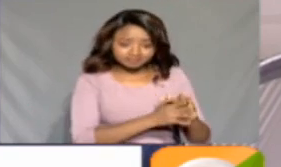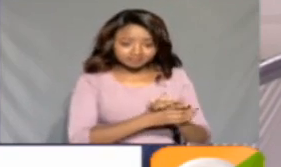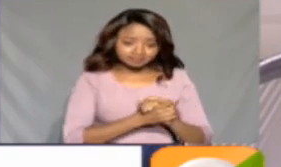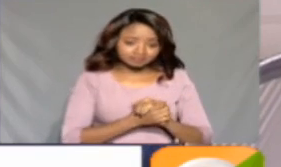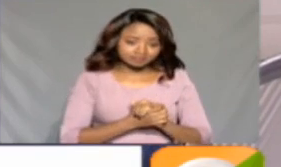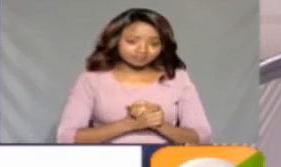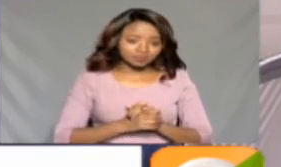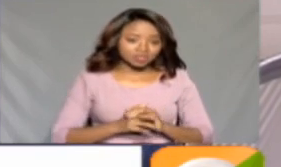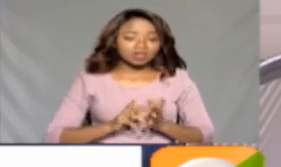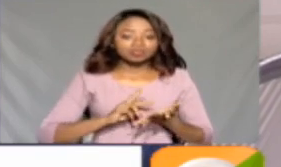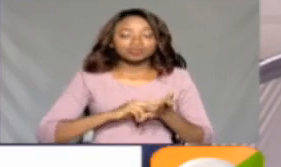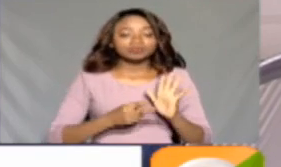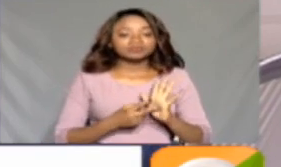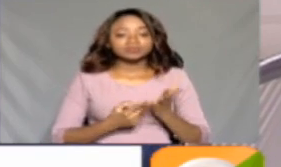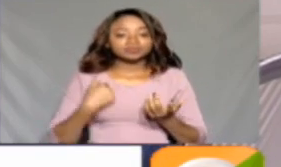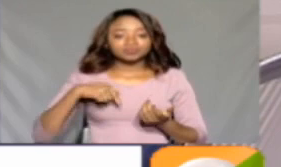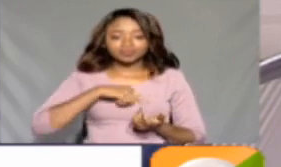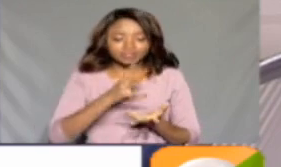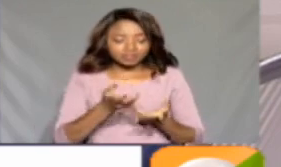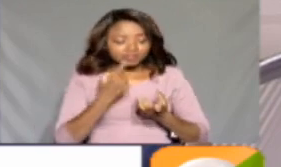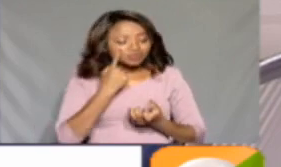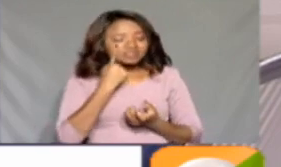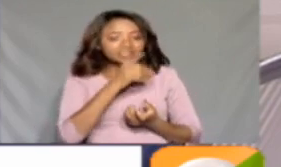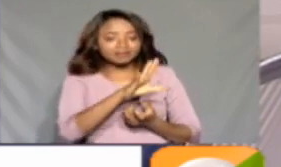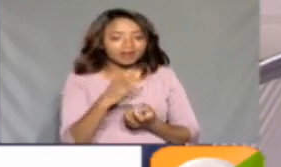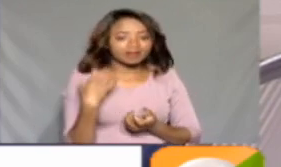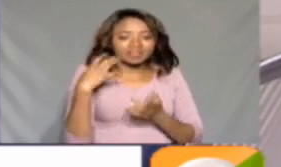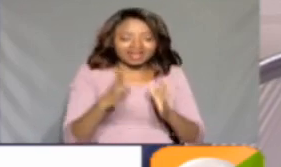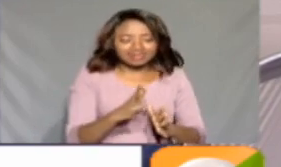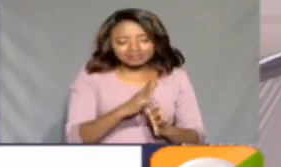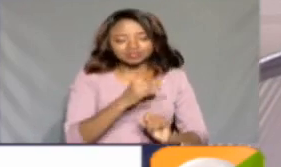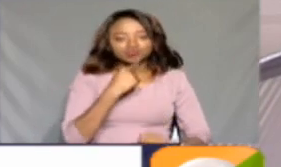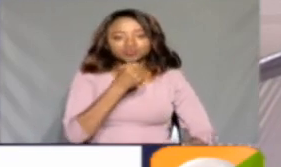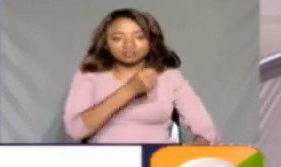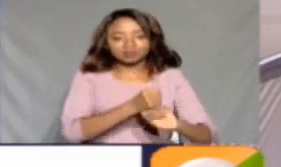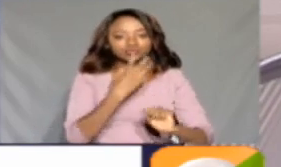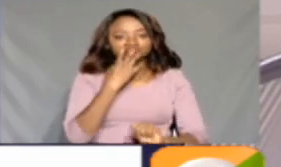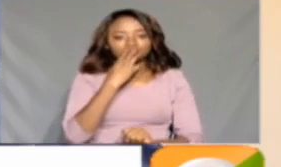field a candidate in what is viewed as Honorable Odinga's stronghold.